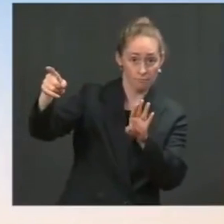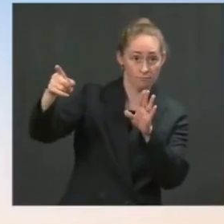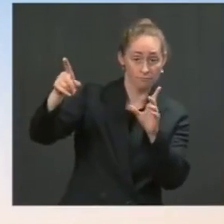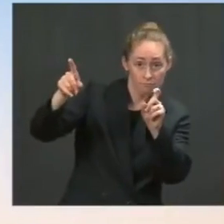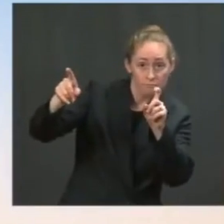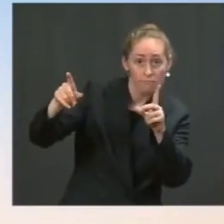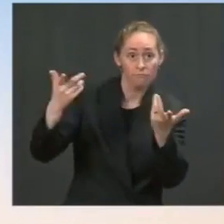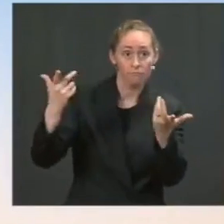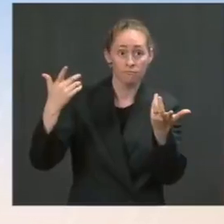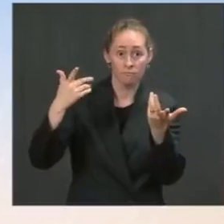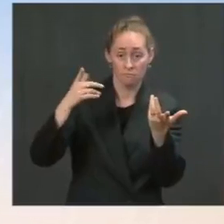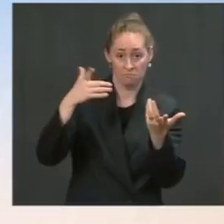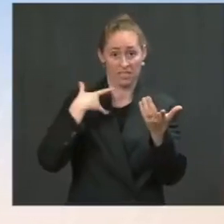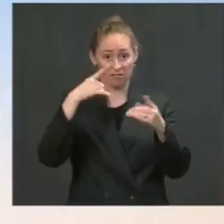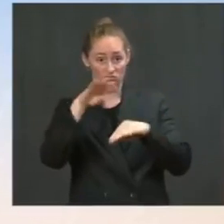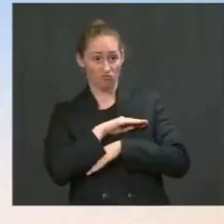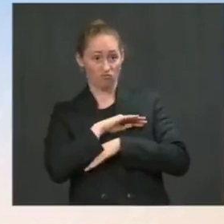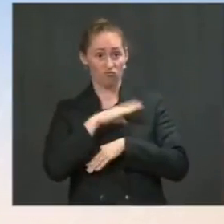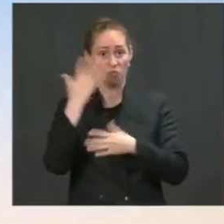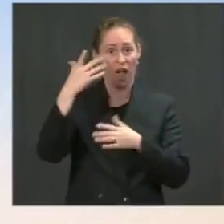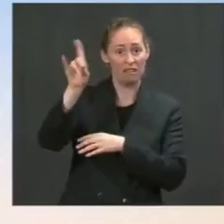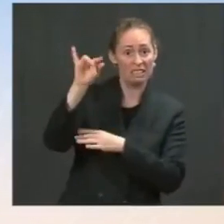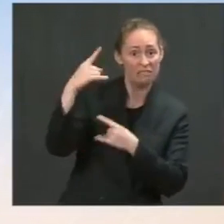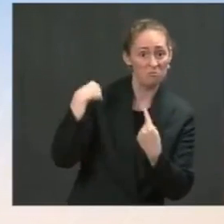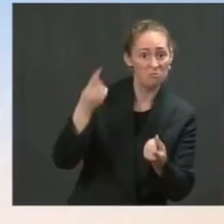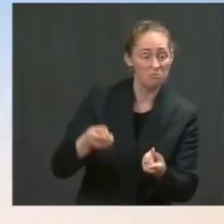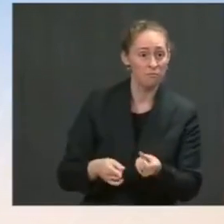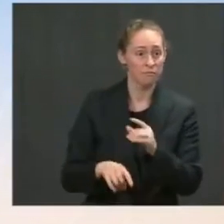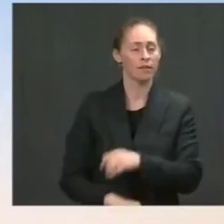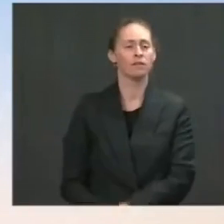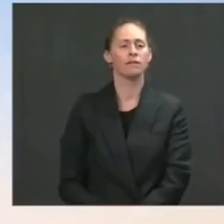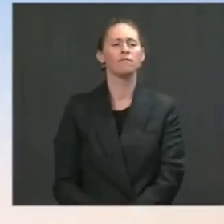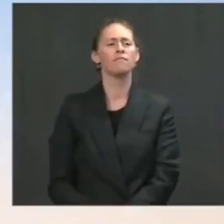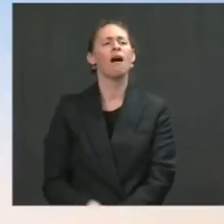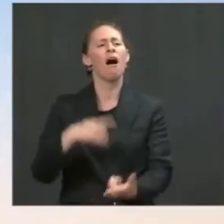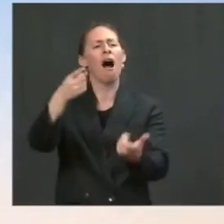its response to those flags? Well, I think as I noted yesterday, Phil,